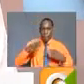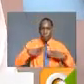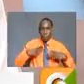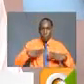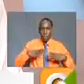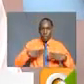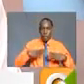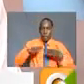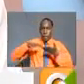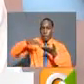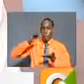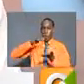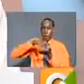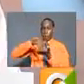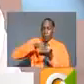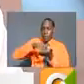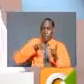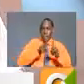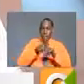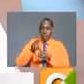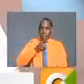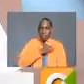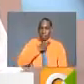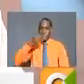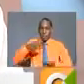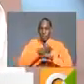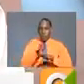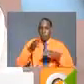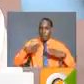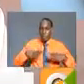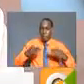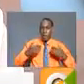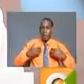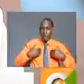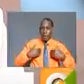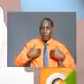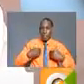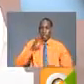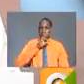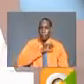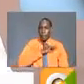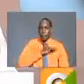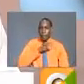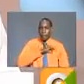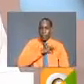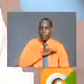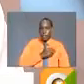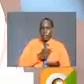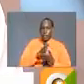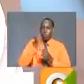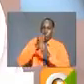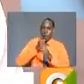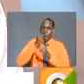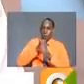even more vulnerable, these spiritual fraudsters are having a ball, eating off the hard labor of the